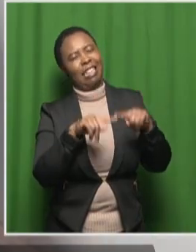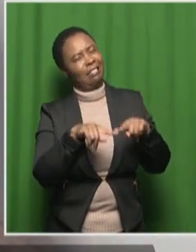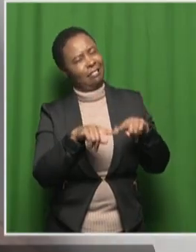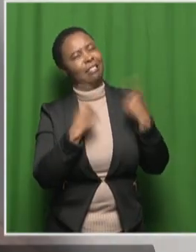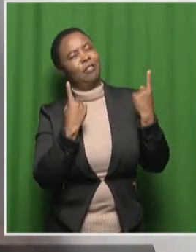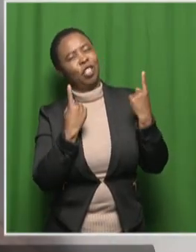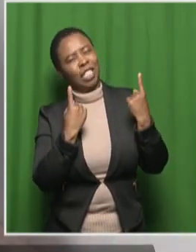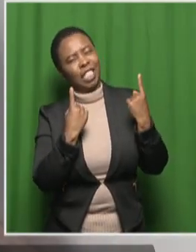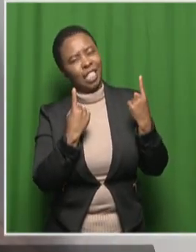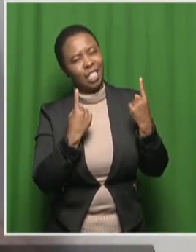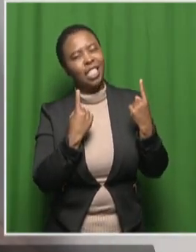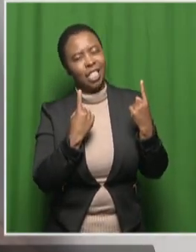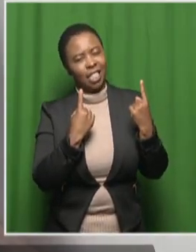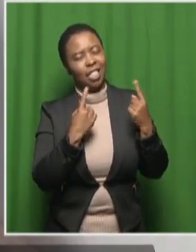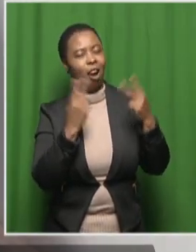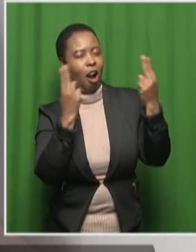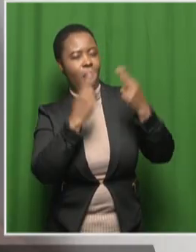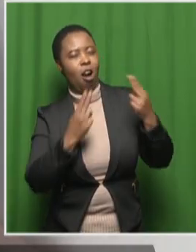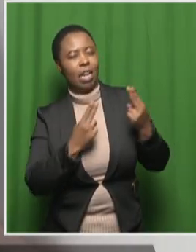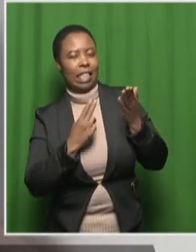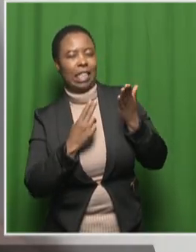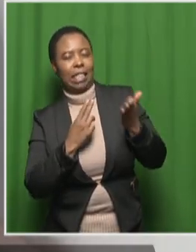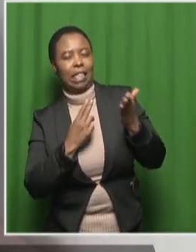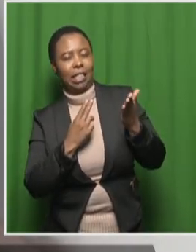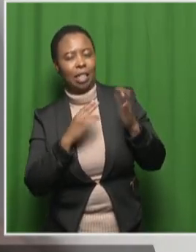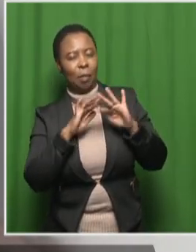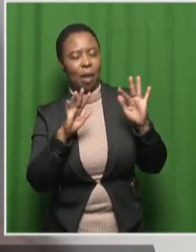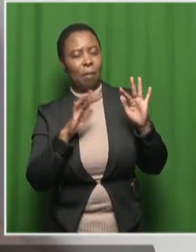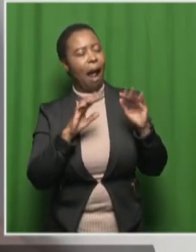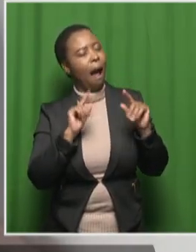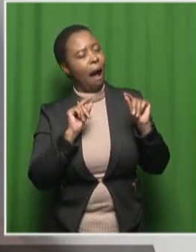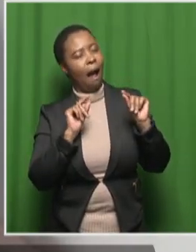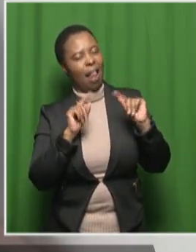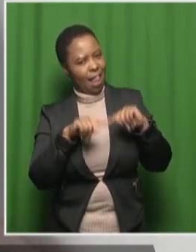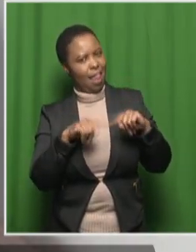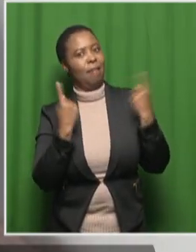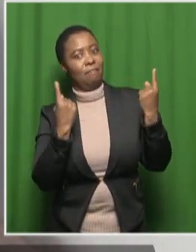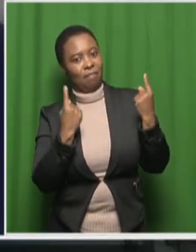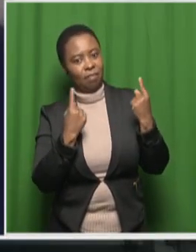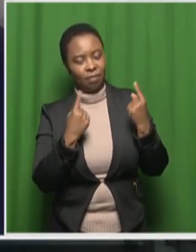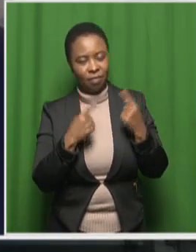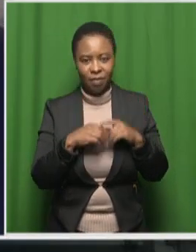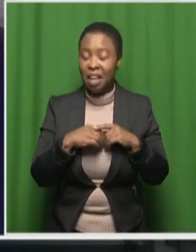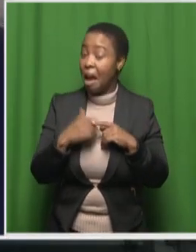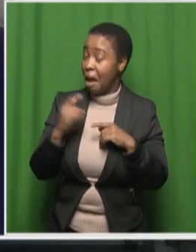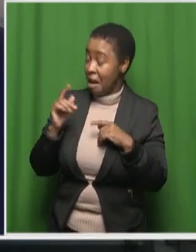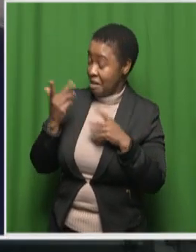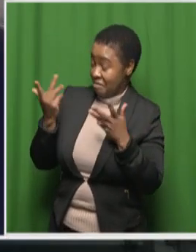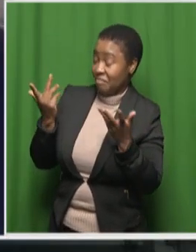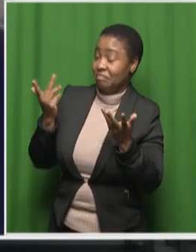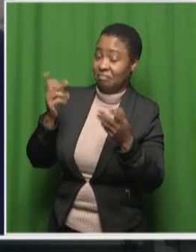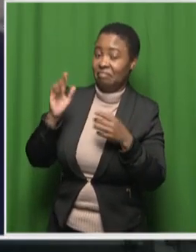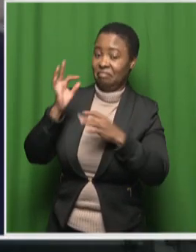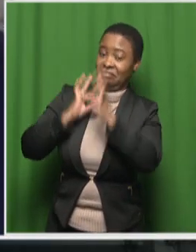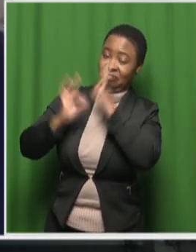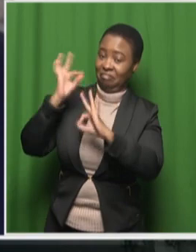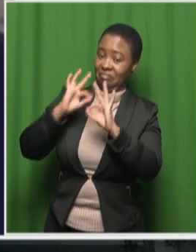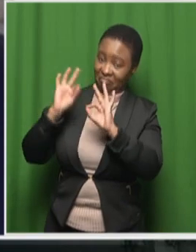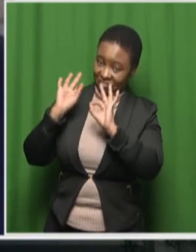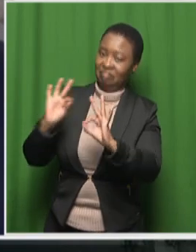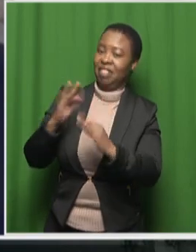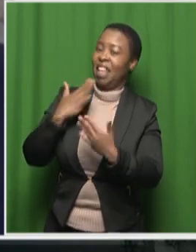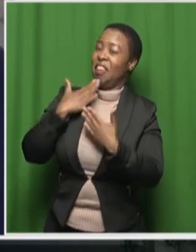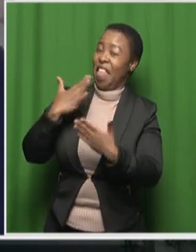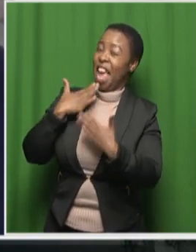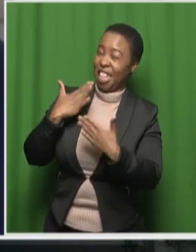space, a different space within the art space. Yeah. Okay, Yeah. well, you chose your words carefully there. Thank you for that. I